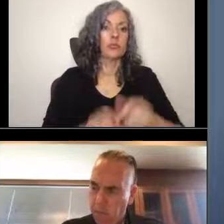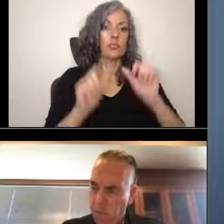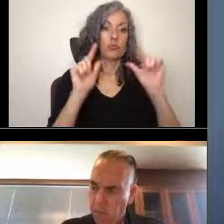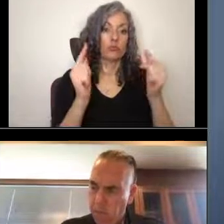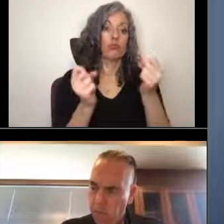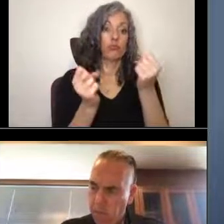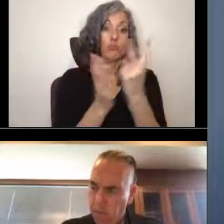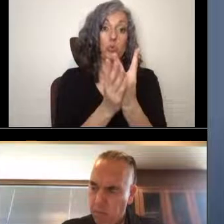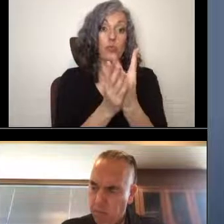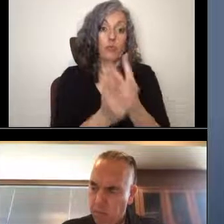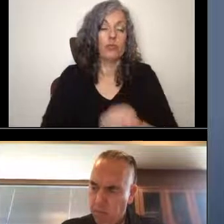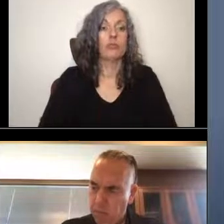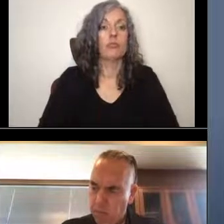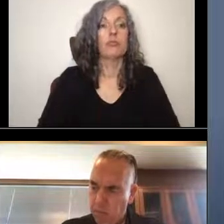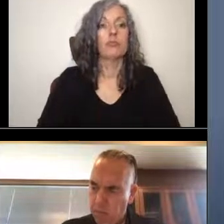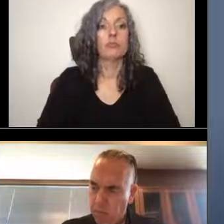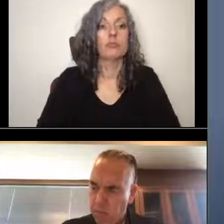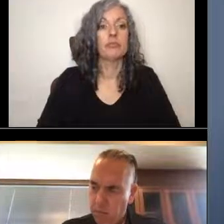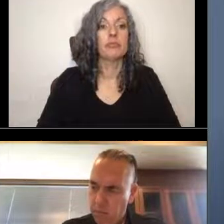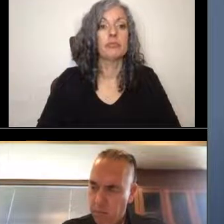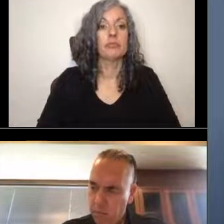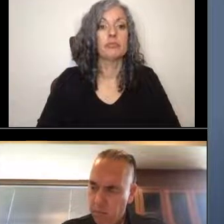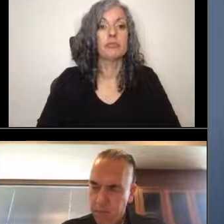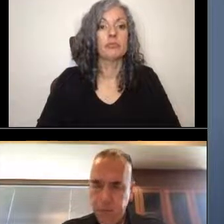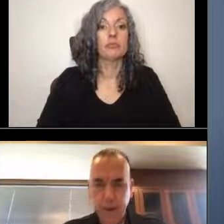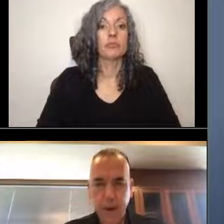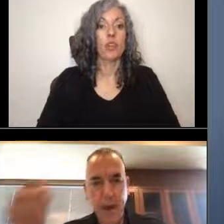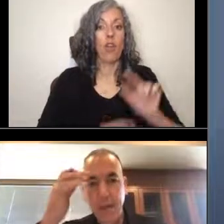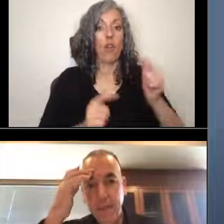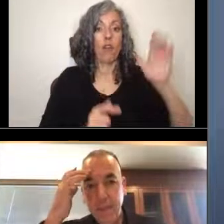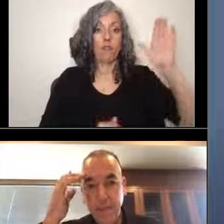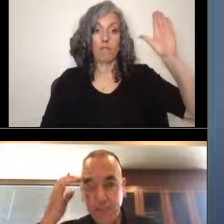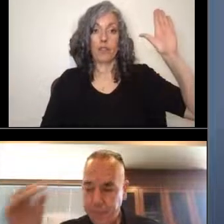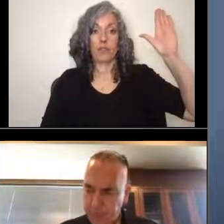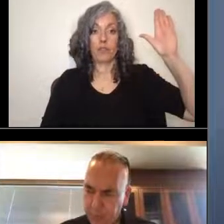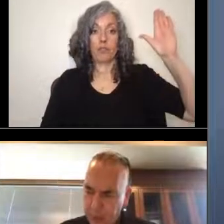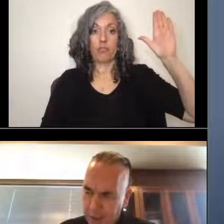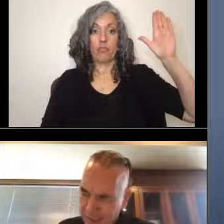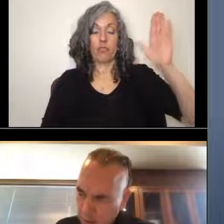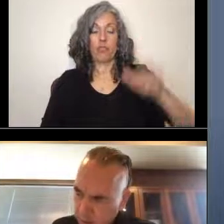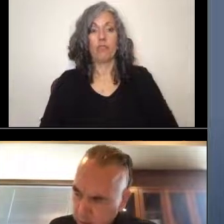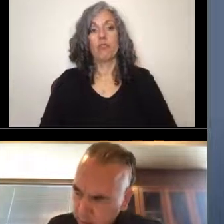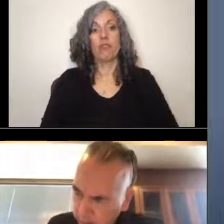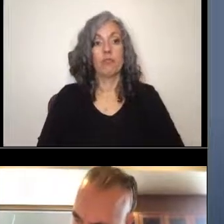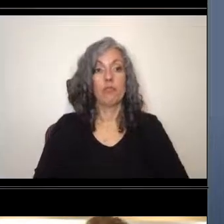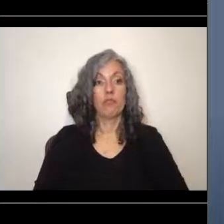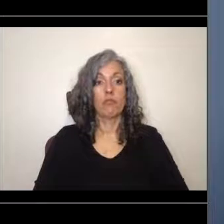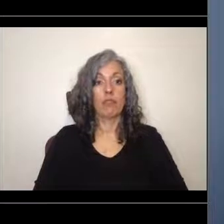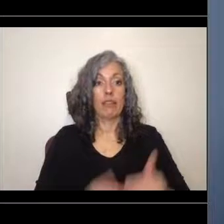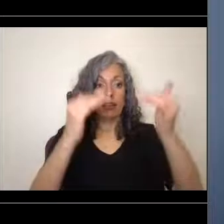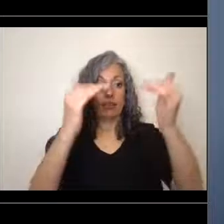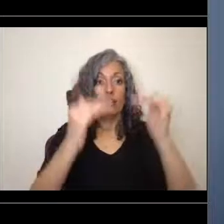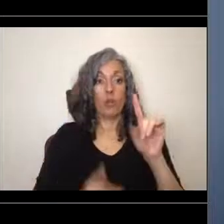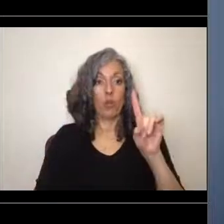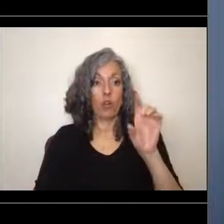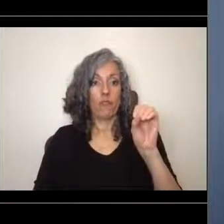Okay, Bradshaw and Martinez, all those in favor? Aye. We're now on item 104.